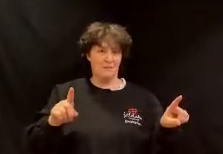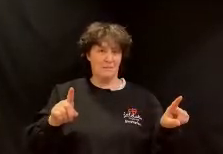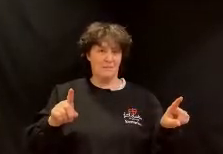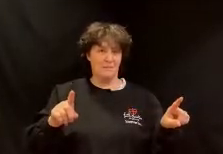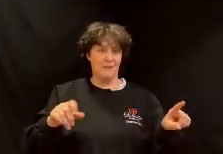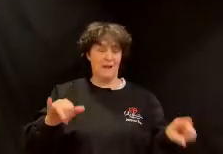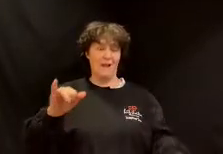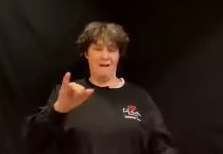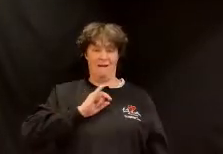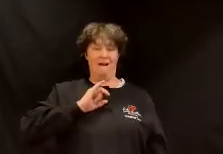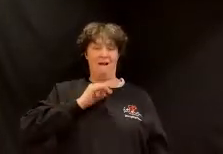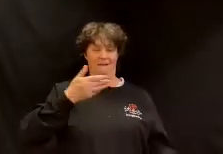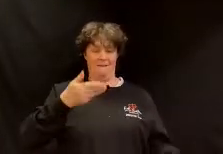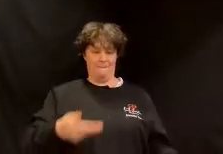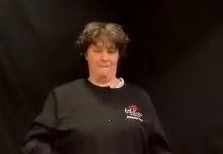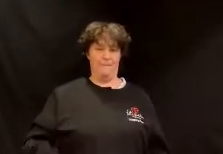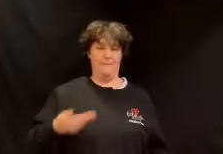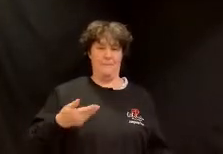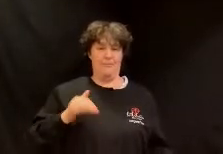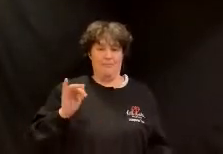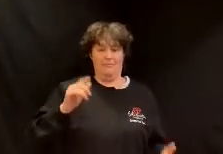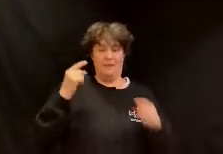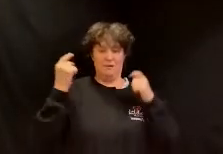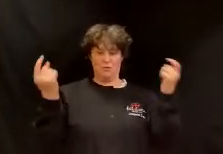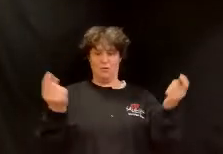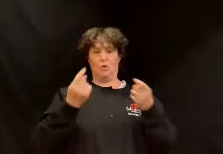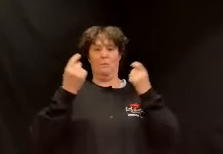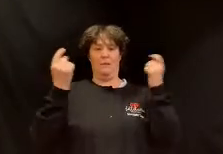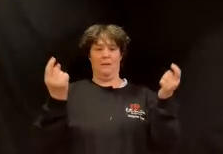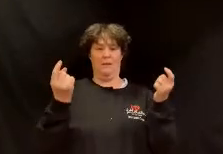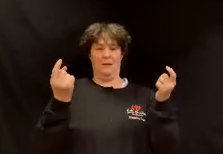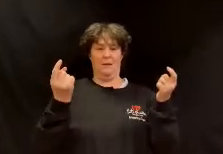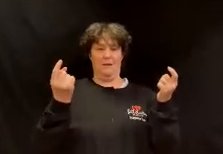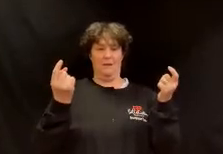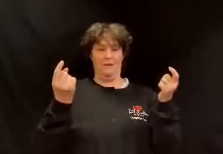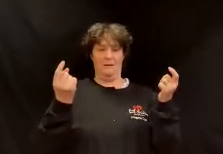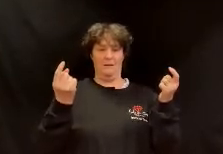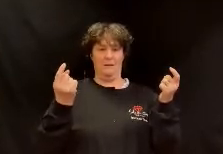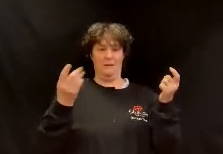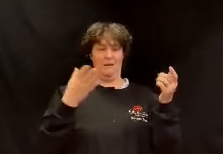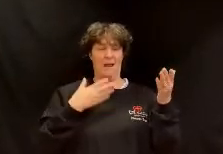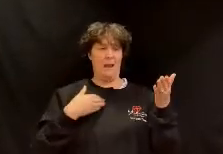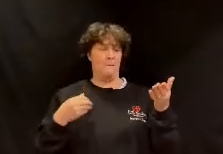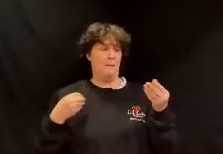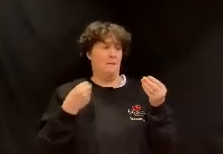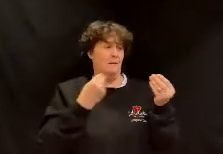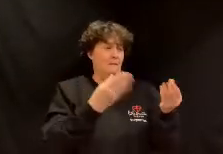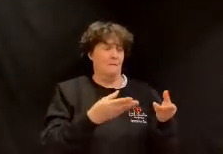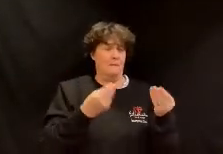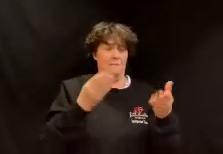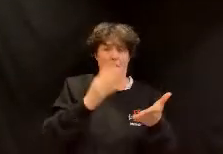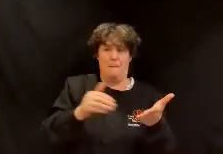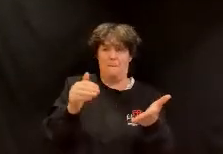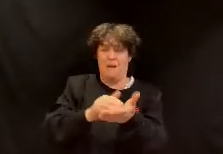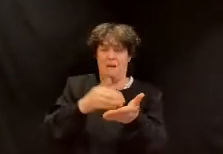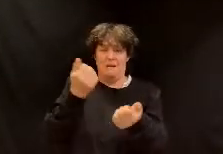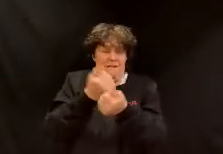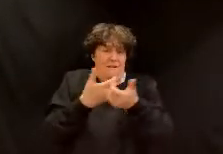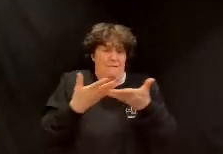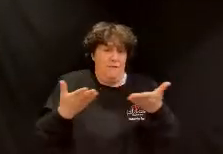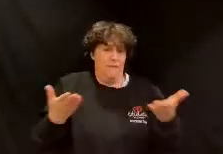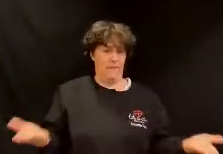I am the Jubilee. I'm returning everything. Man, I feel that. I'm